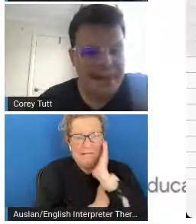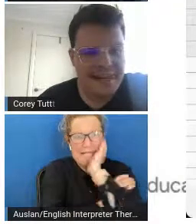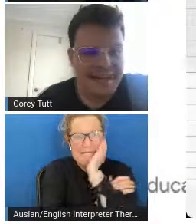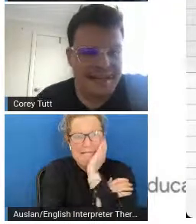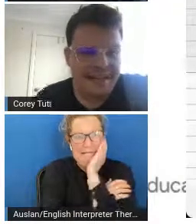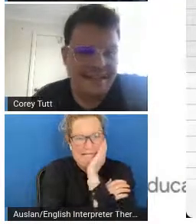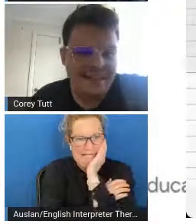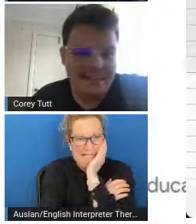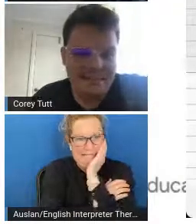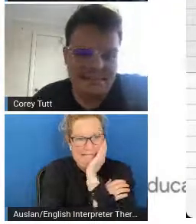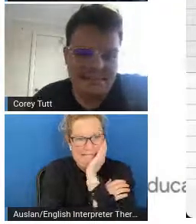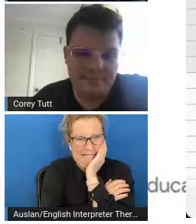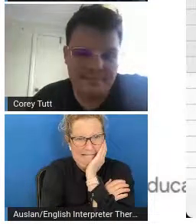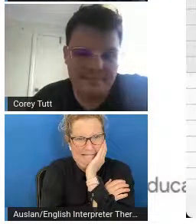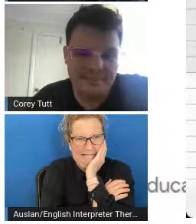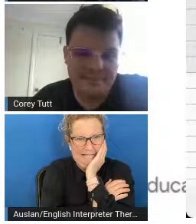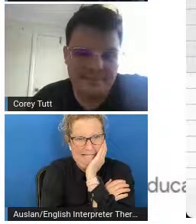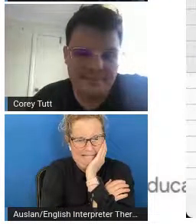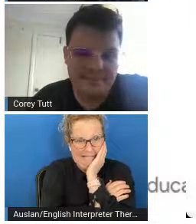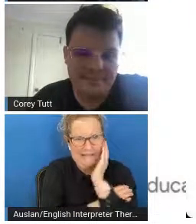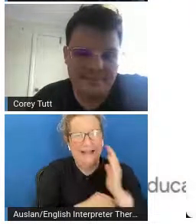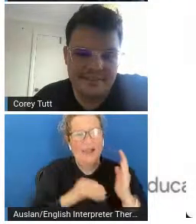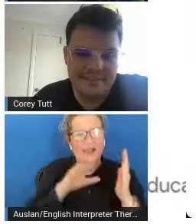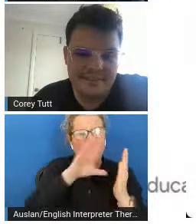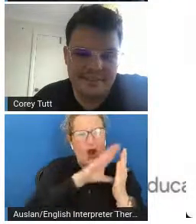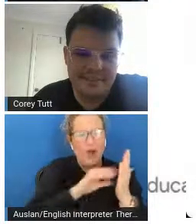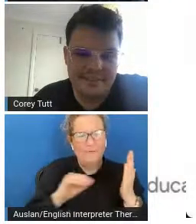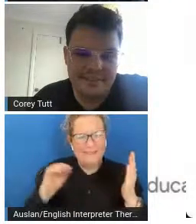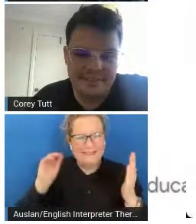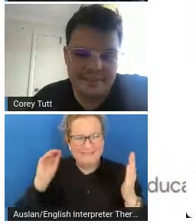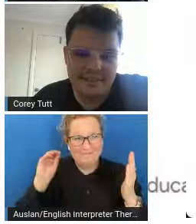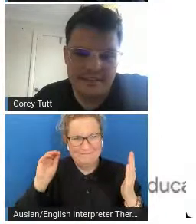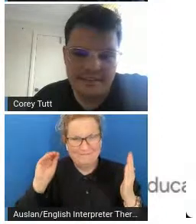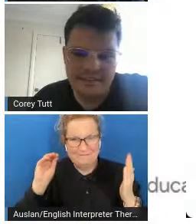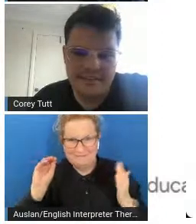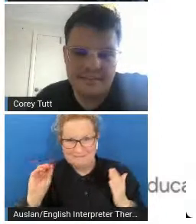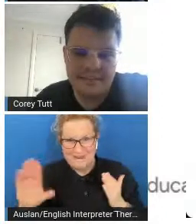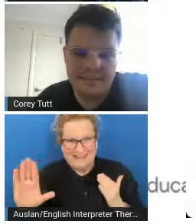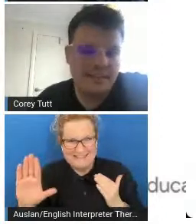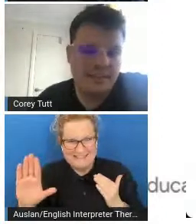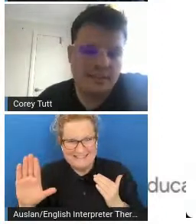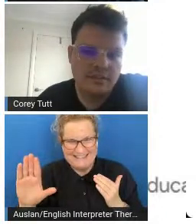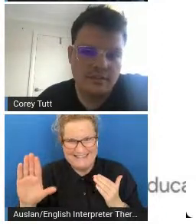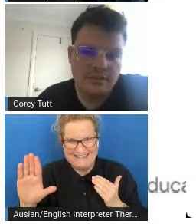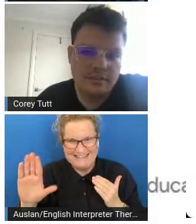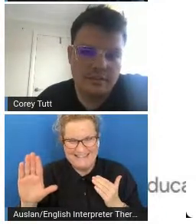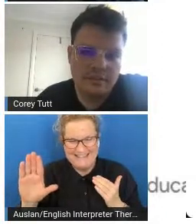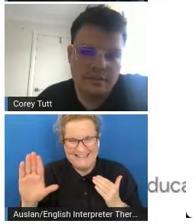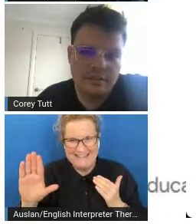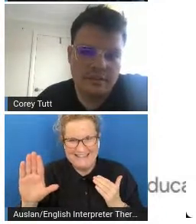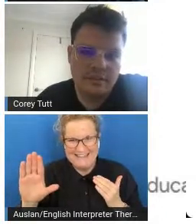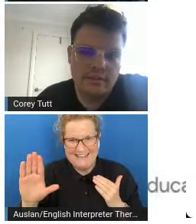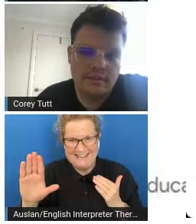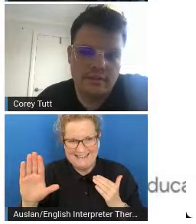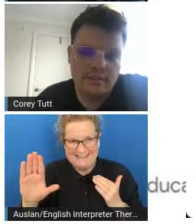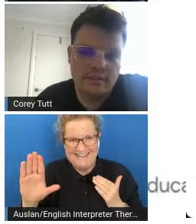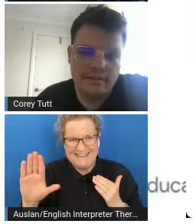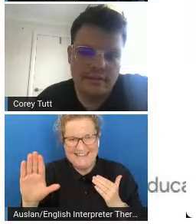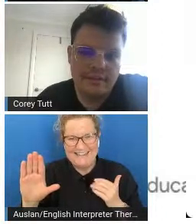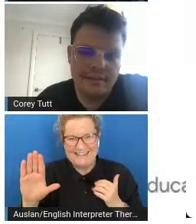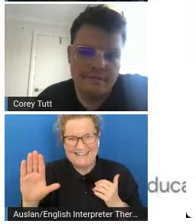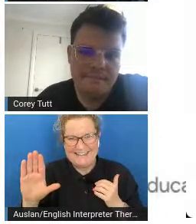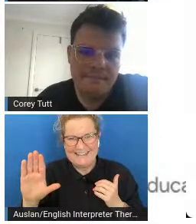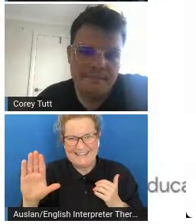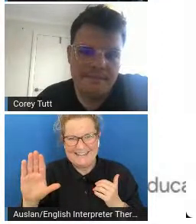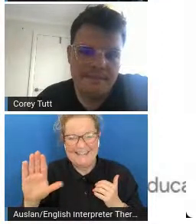these names. Let's copy them, right? I'm going to go here. I'm going to paste these here into this box. Oh, no,